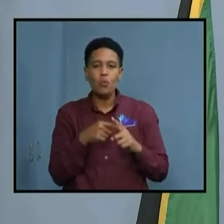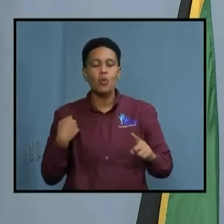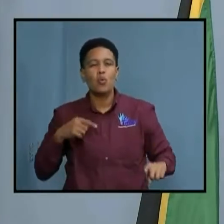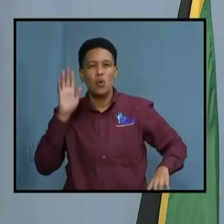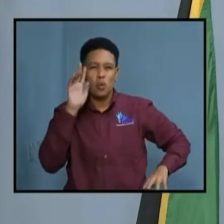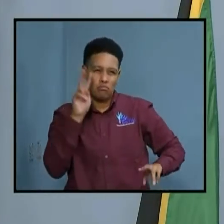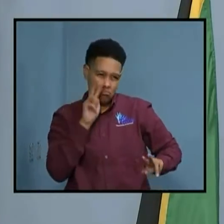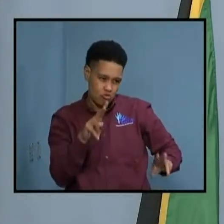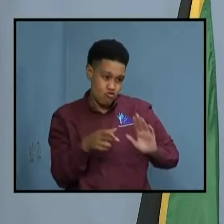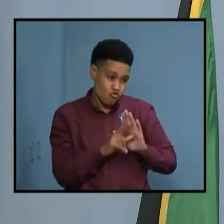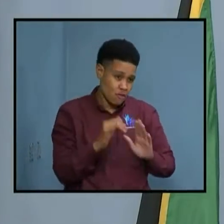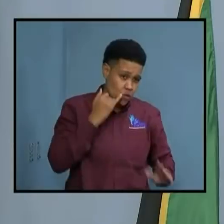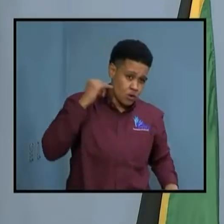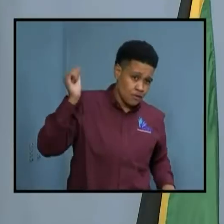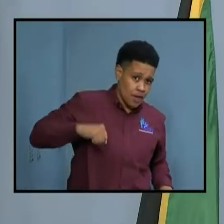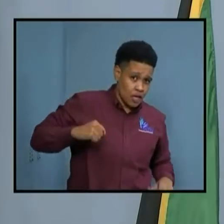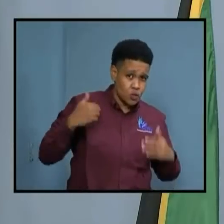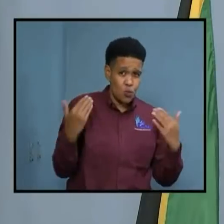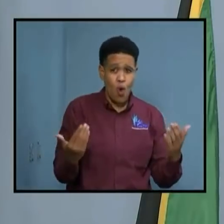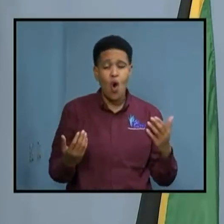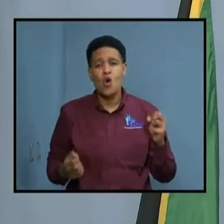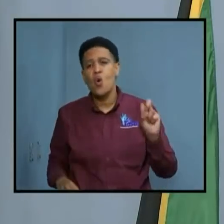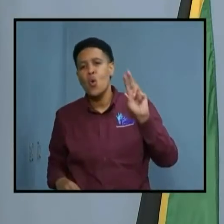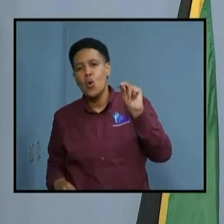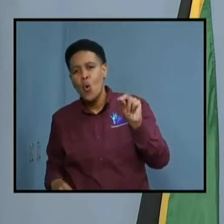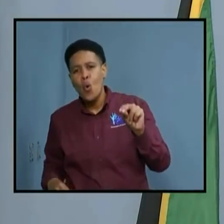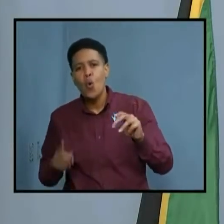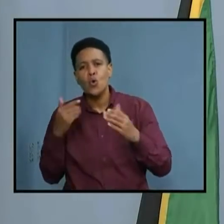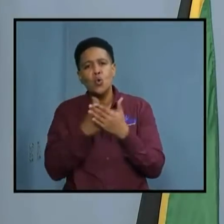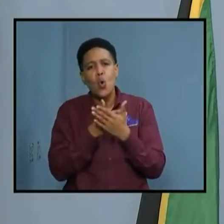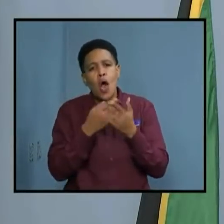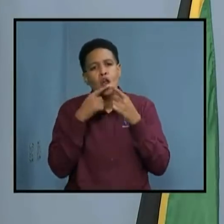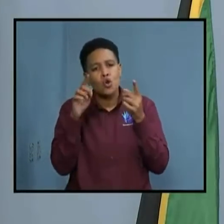will make new announcements regarding that.